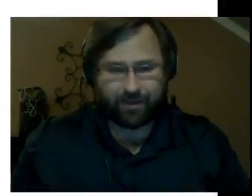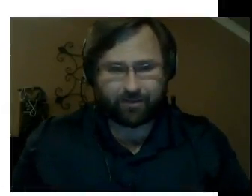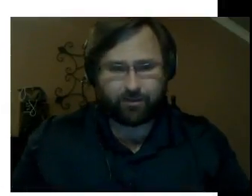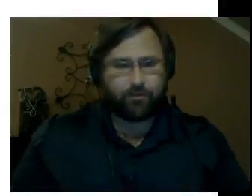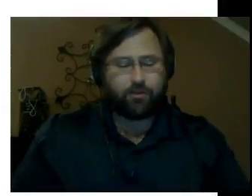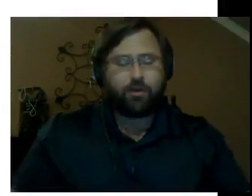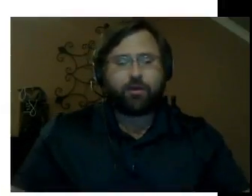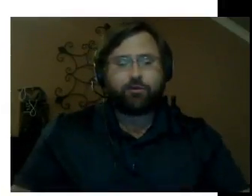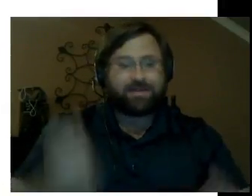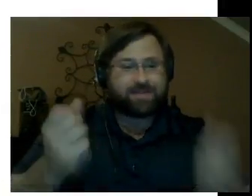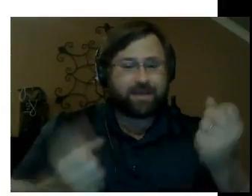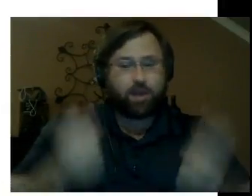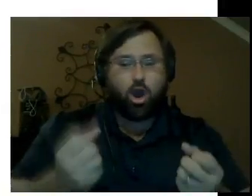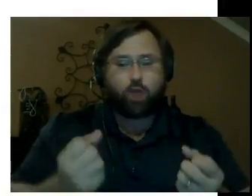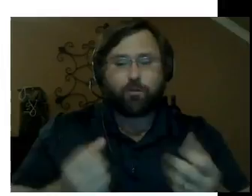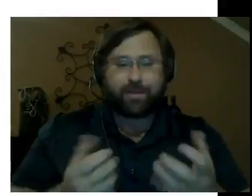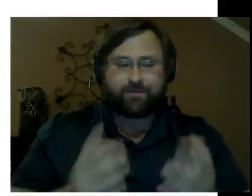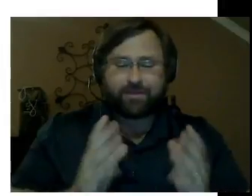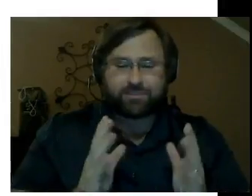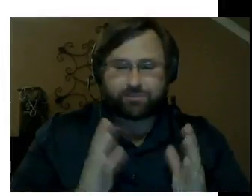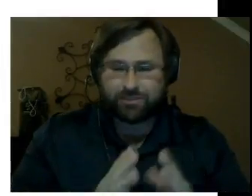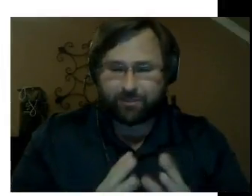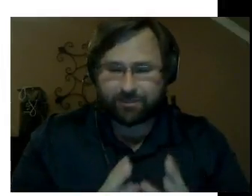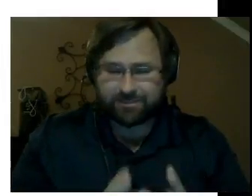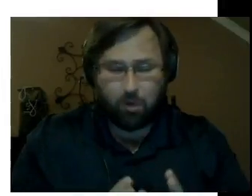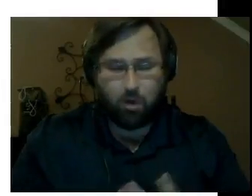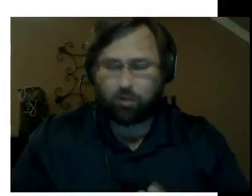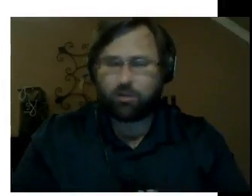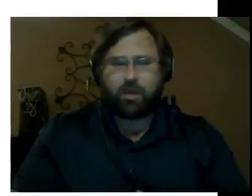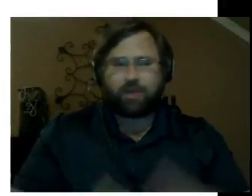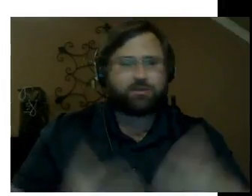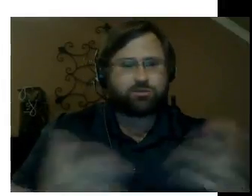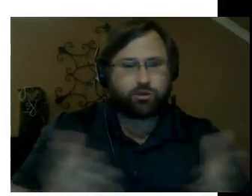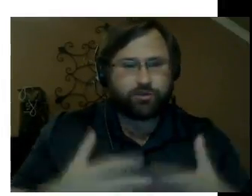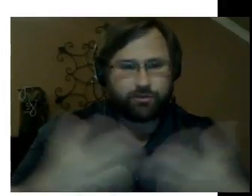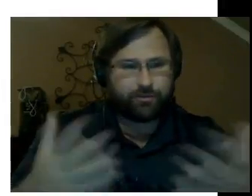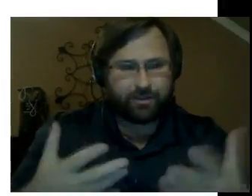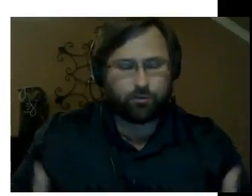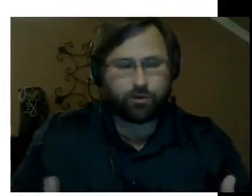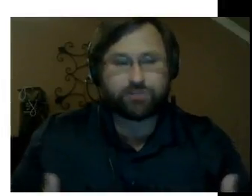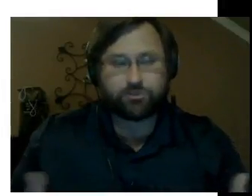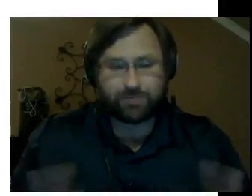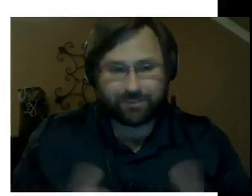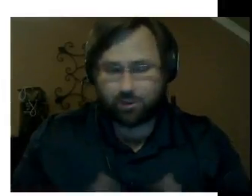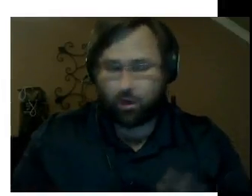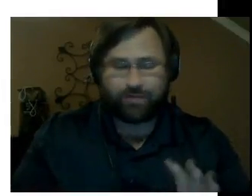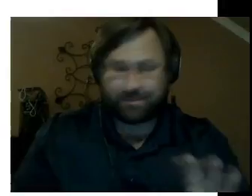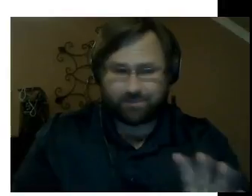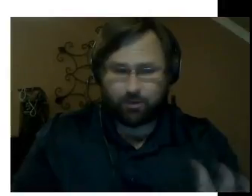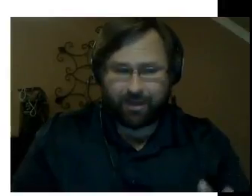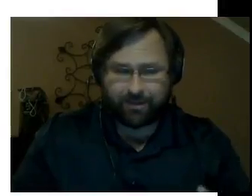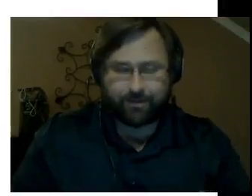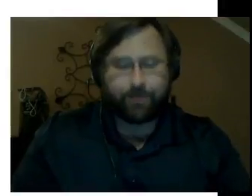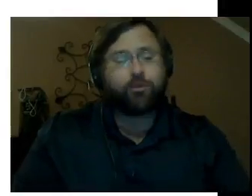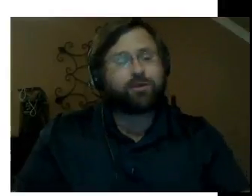that way. You can't sign car while making a facial expression that means small and turn the meaning of the word into little car. That's